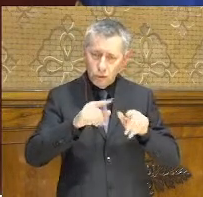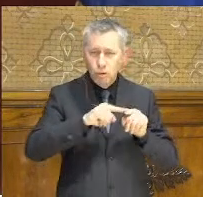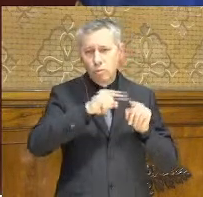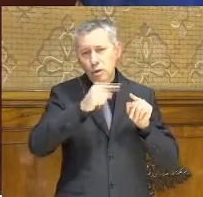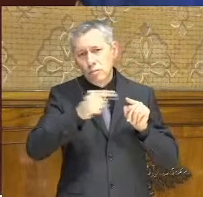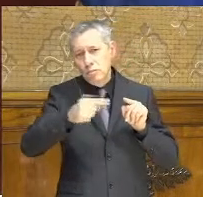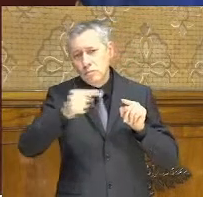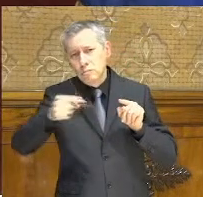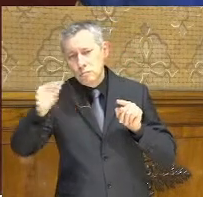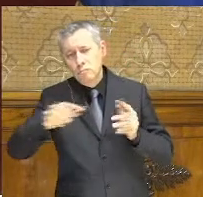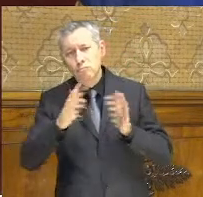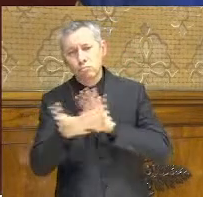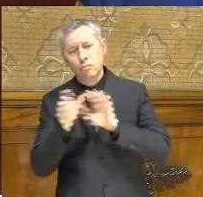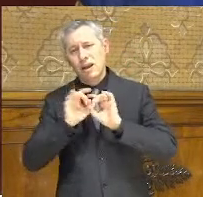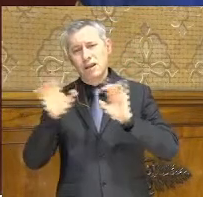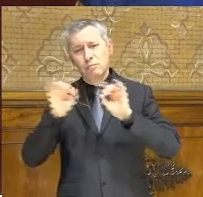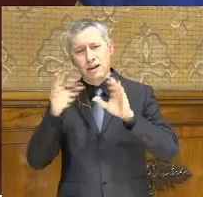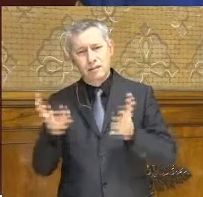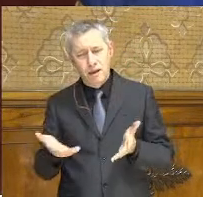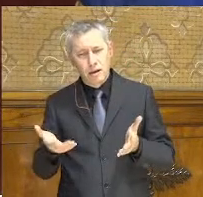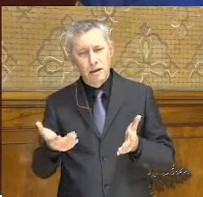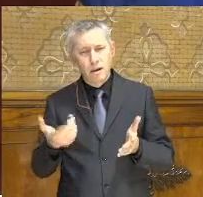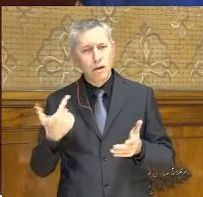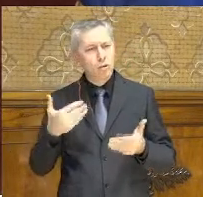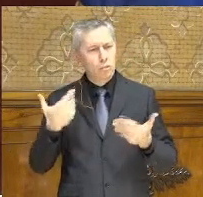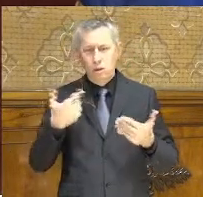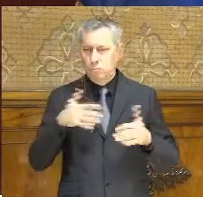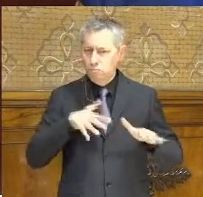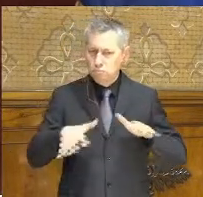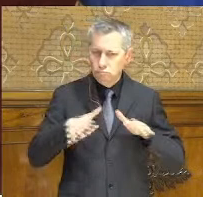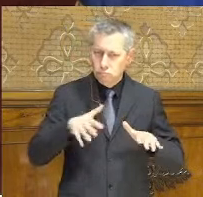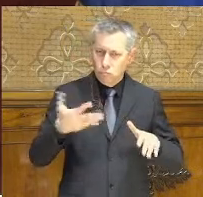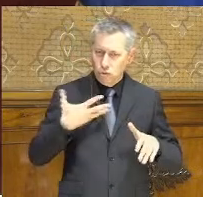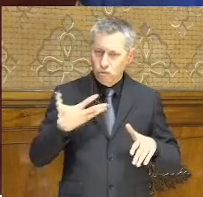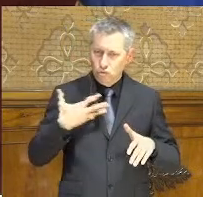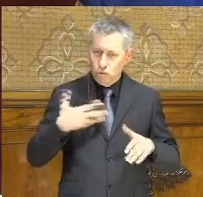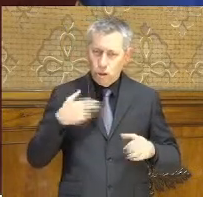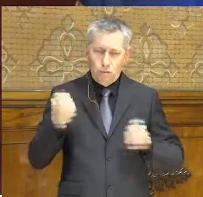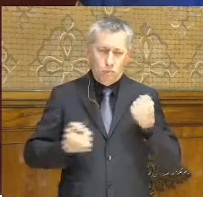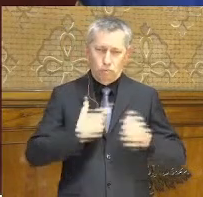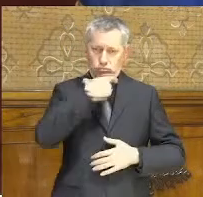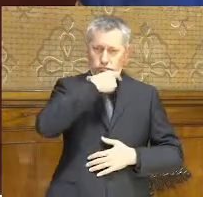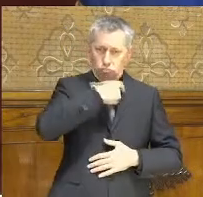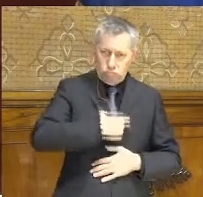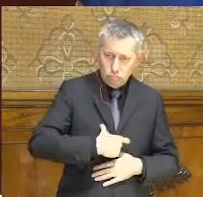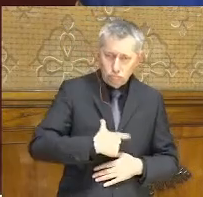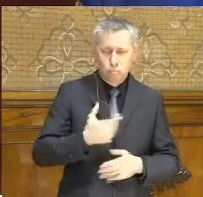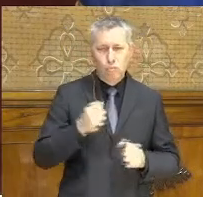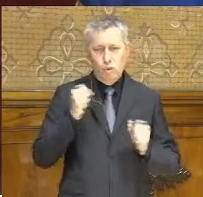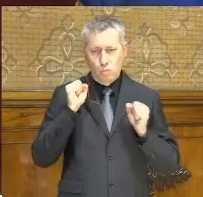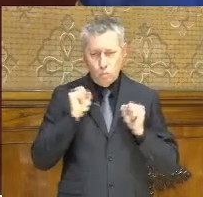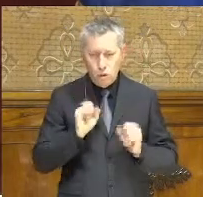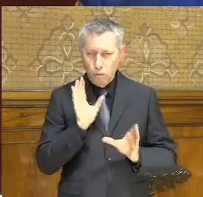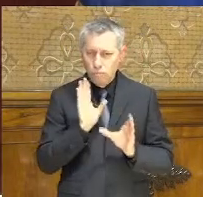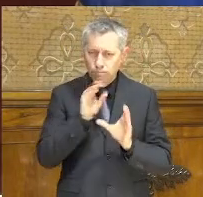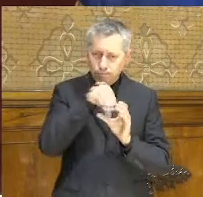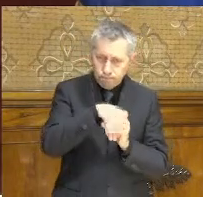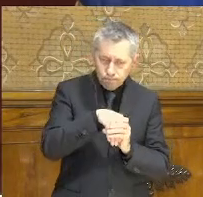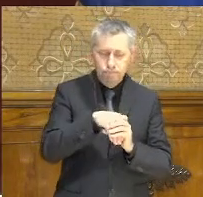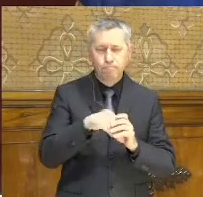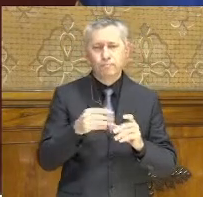action, of gathering, protesting, marching. The subject is both literally and